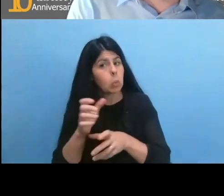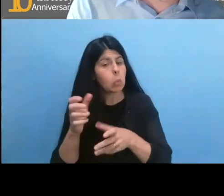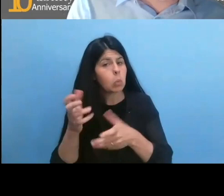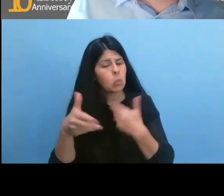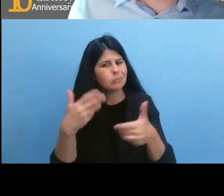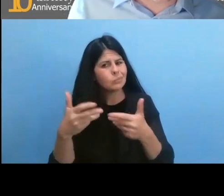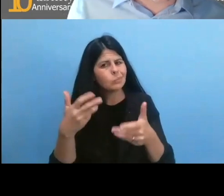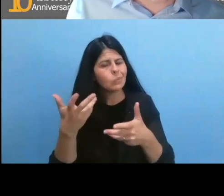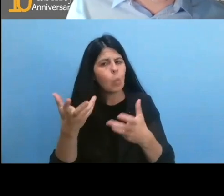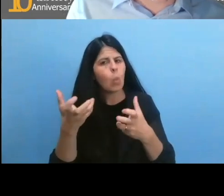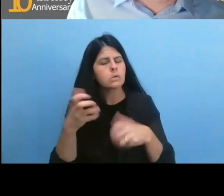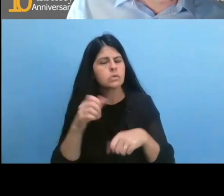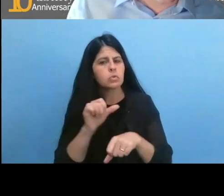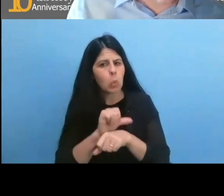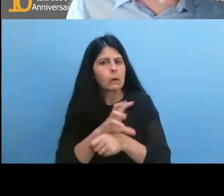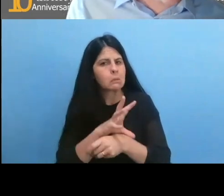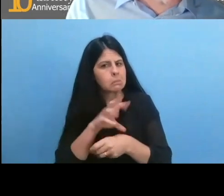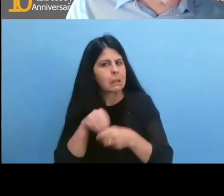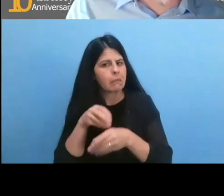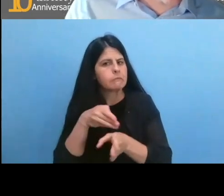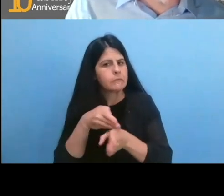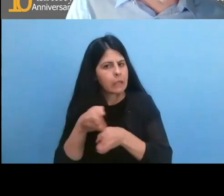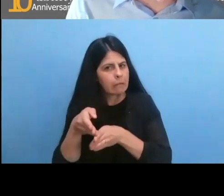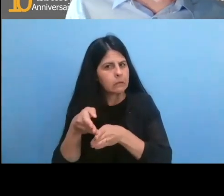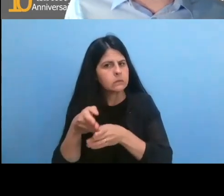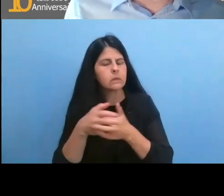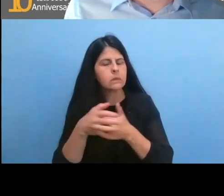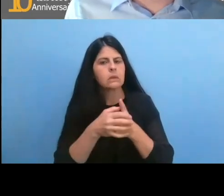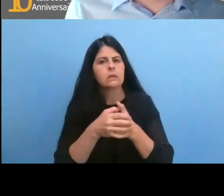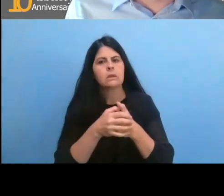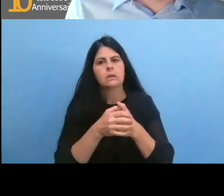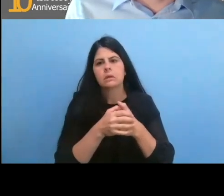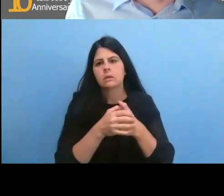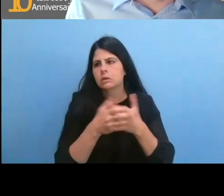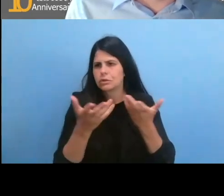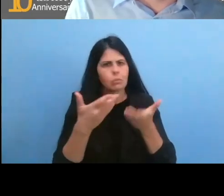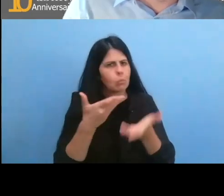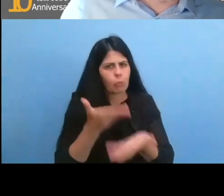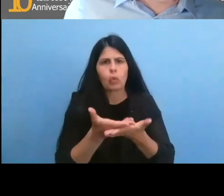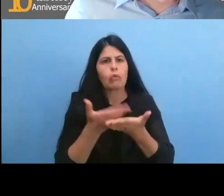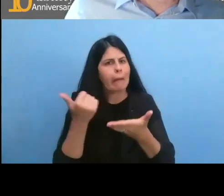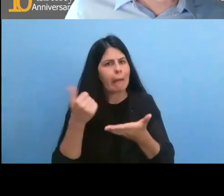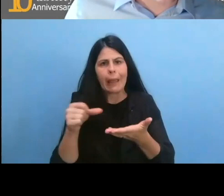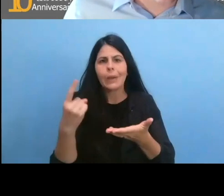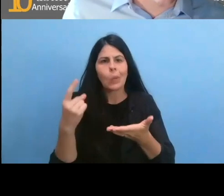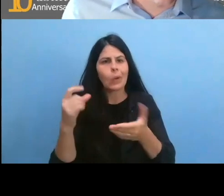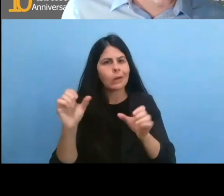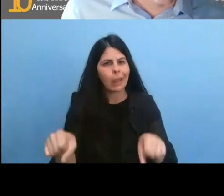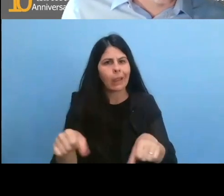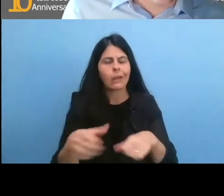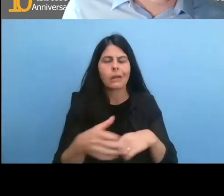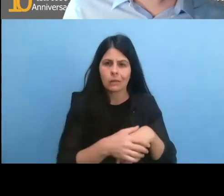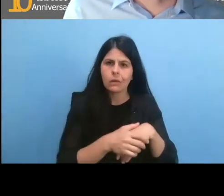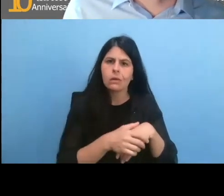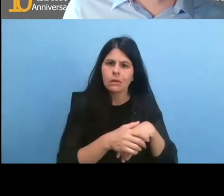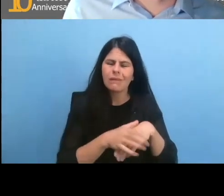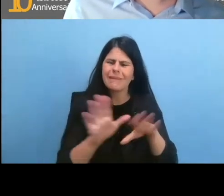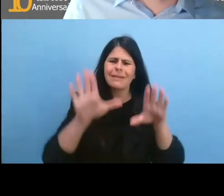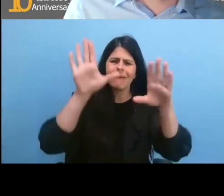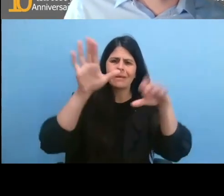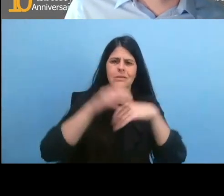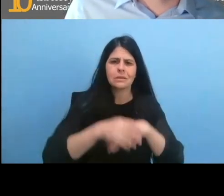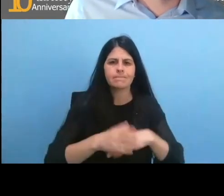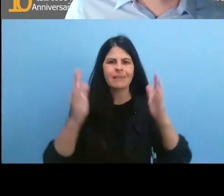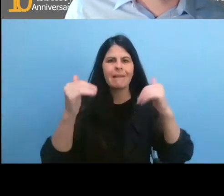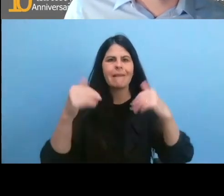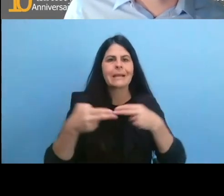that wants to work in the field and wants proof that anyone can do it is fantastic. Next slide,